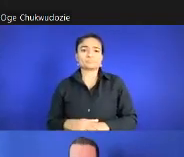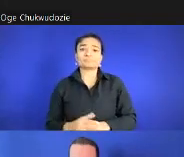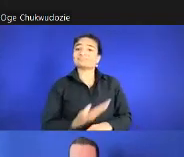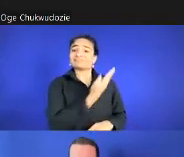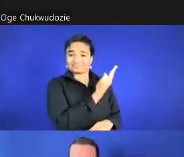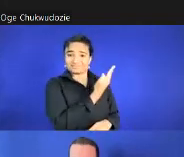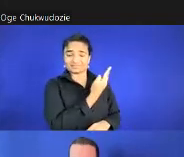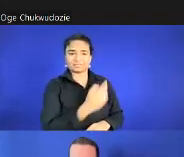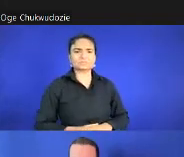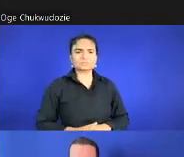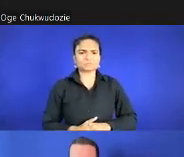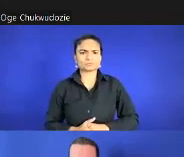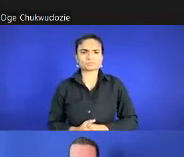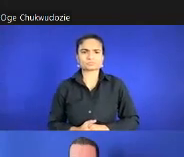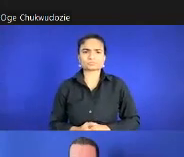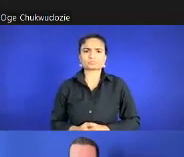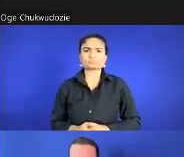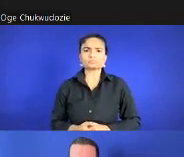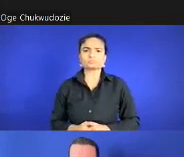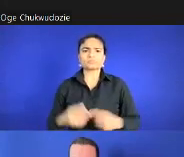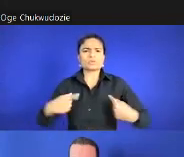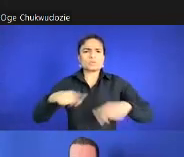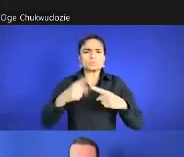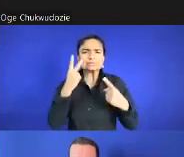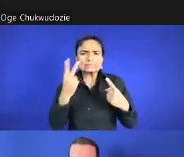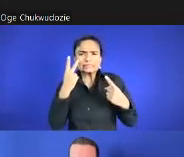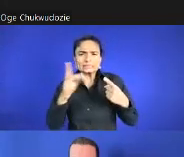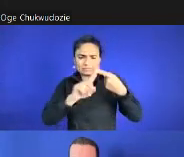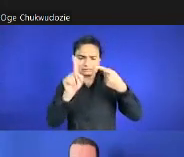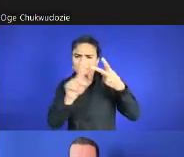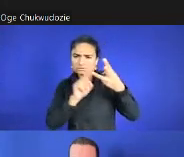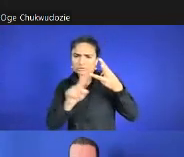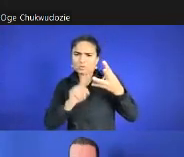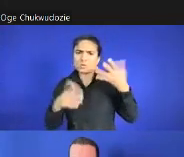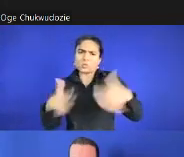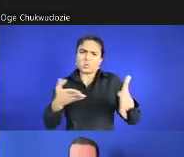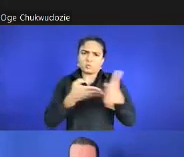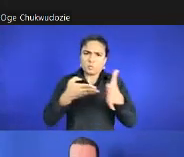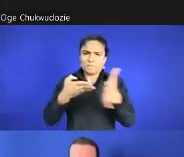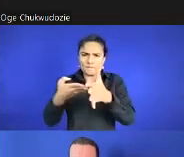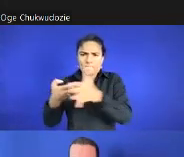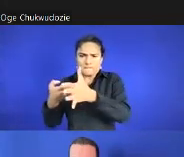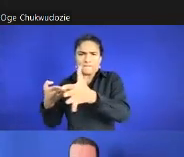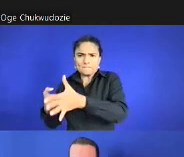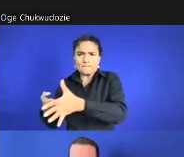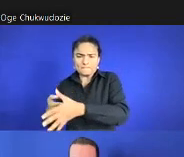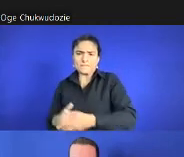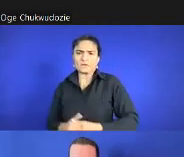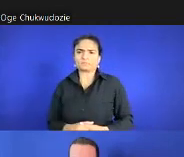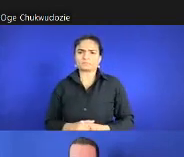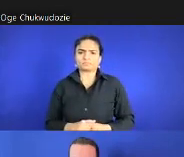Other challenges such as connectivity issues, insecurity, improper documentation of feedback that